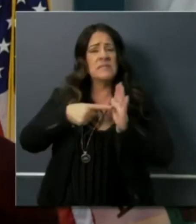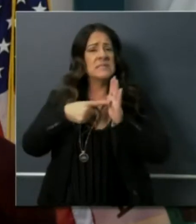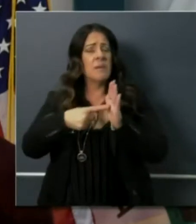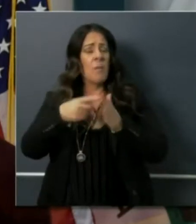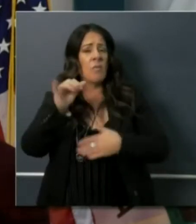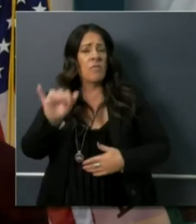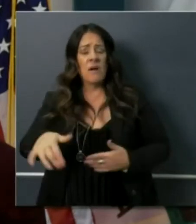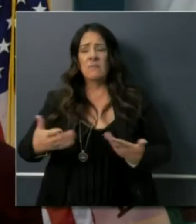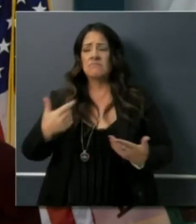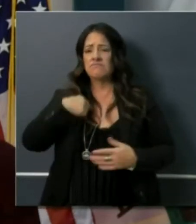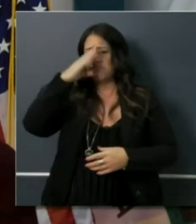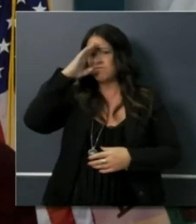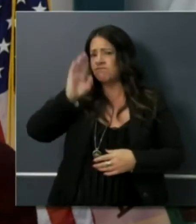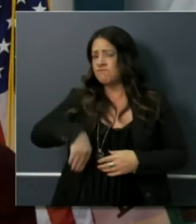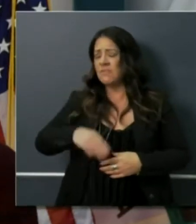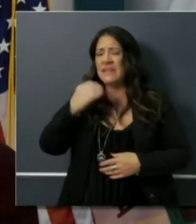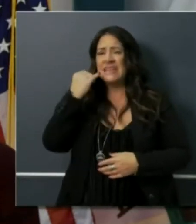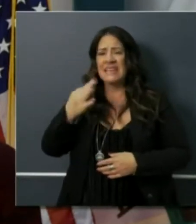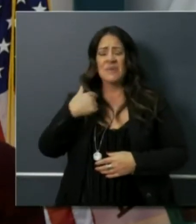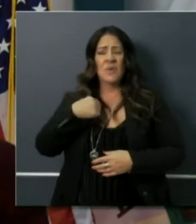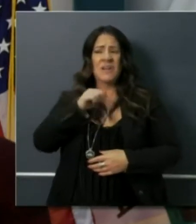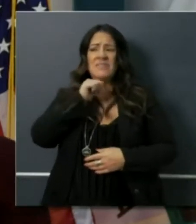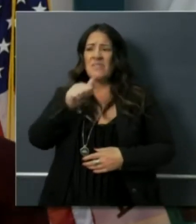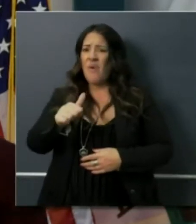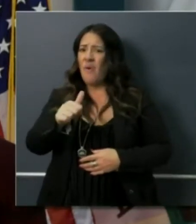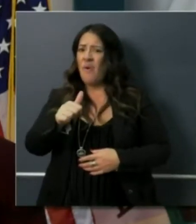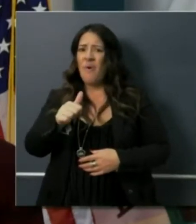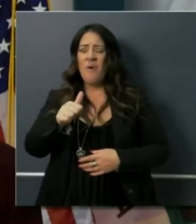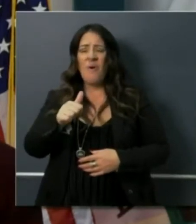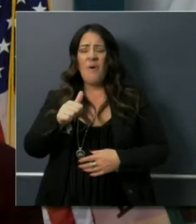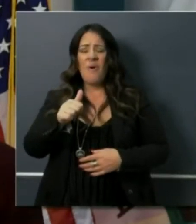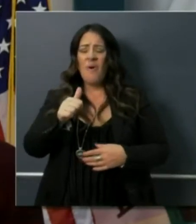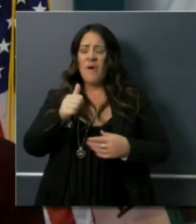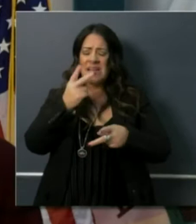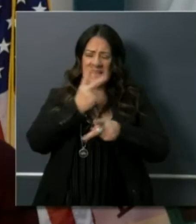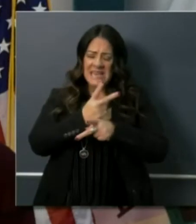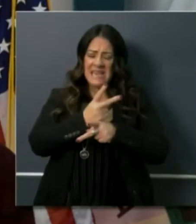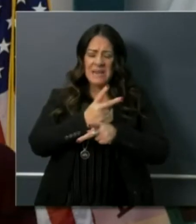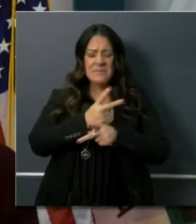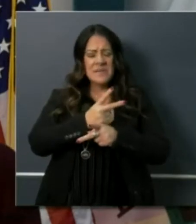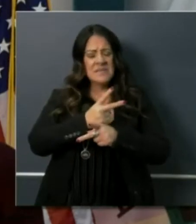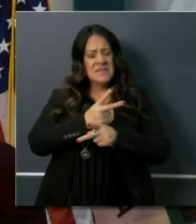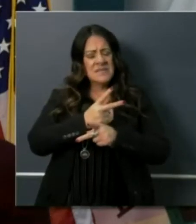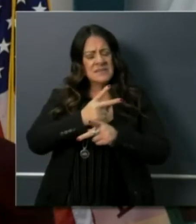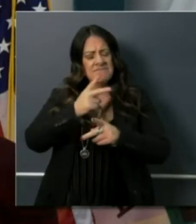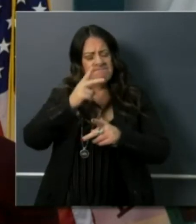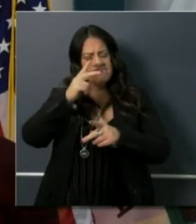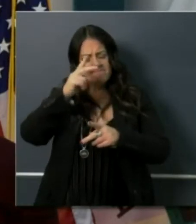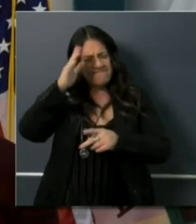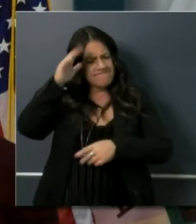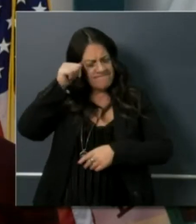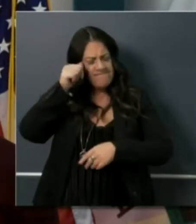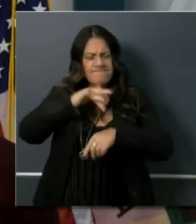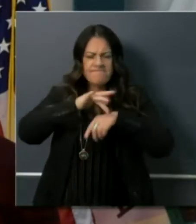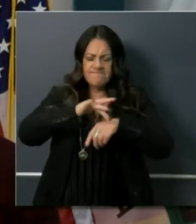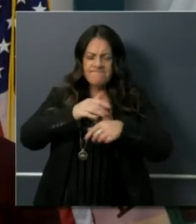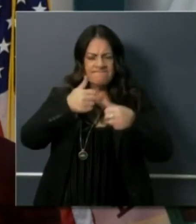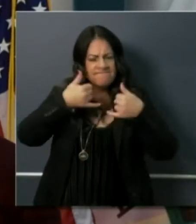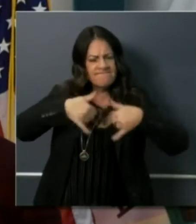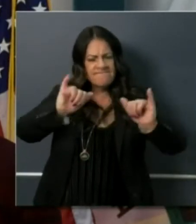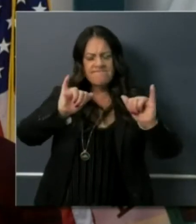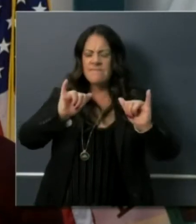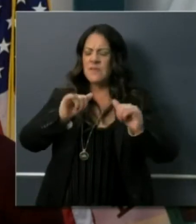example, where we know that if we do not continue to be vigilant and focused on protecting the residents and the staff in